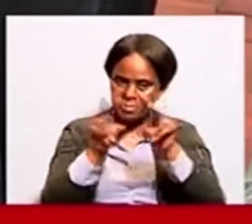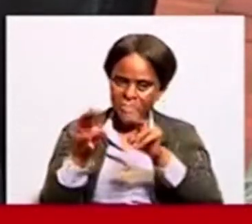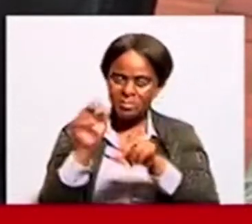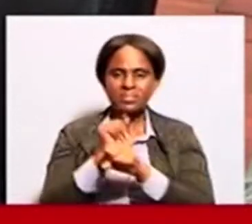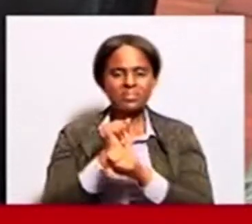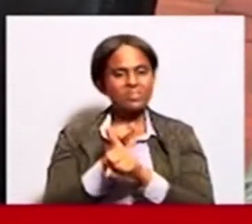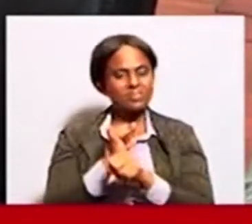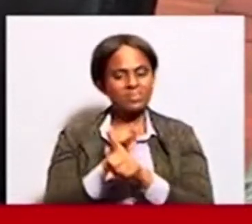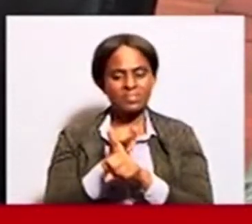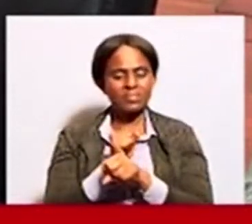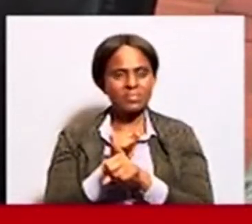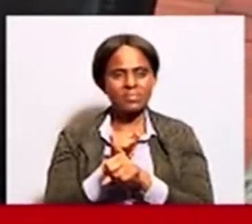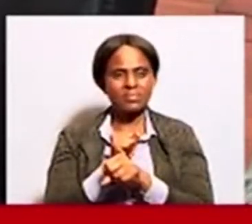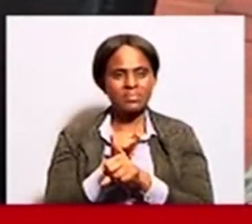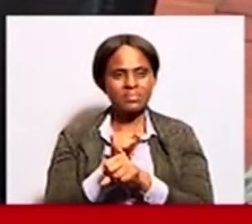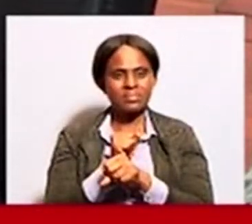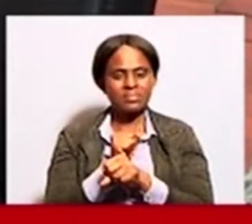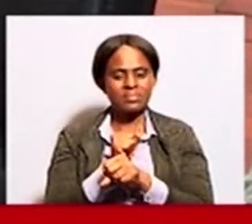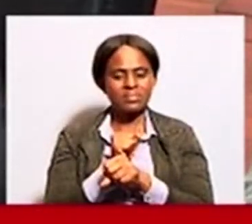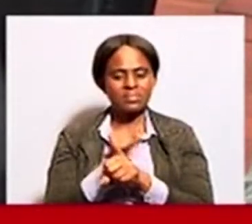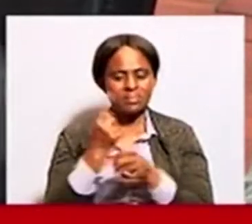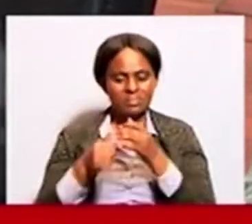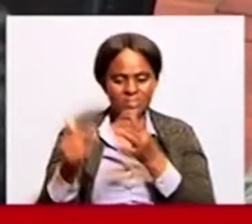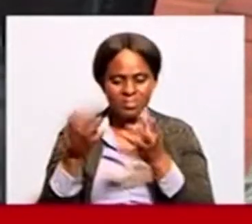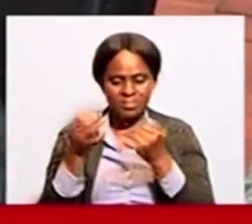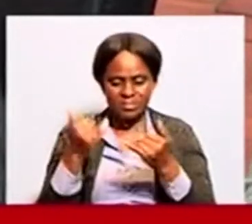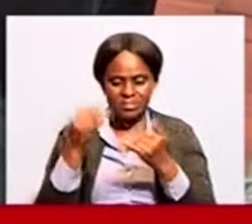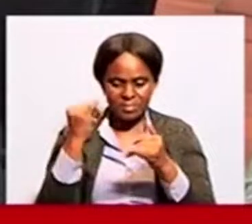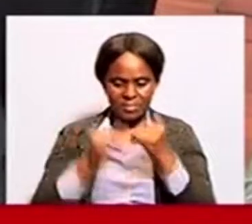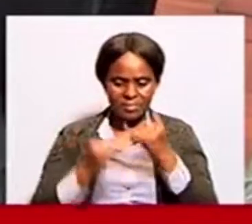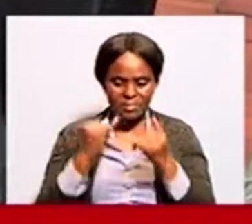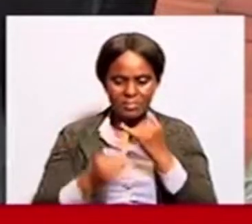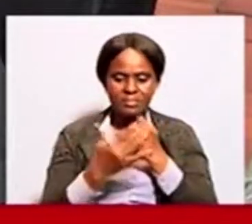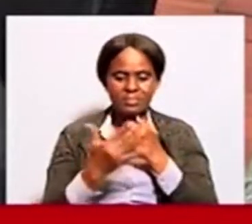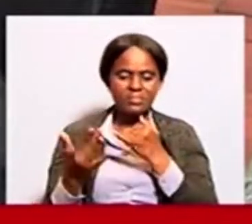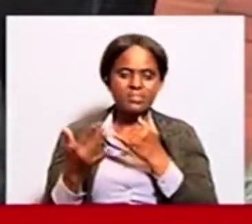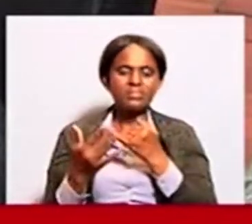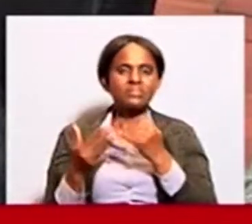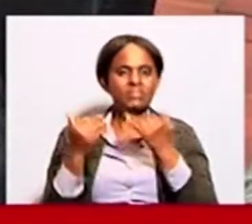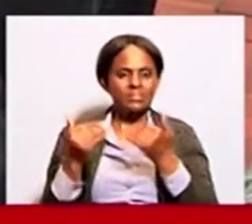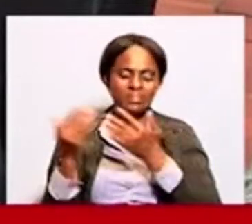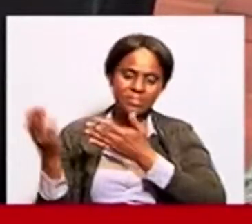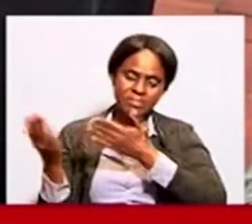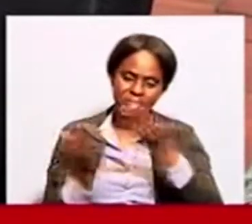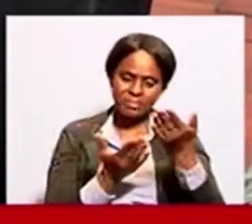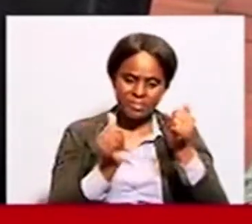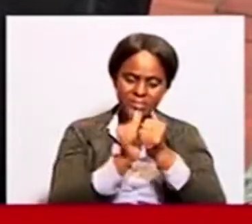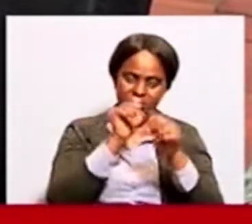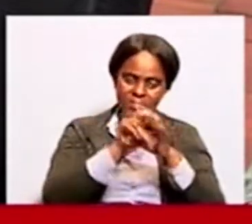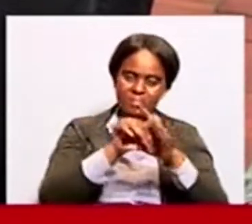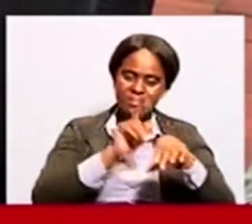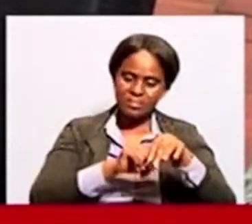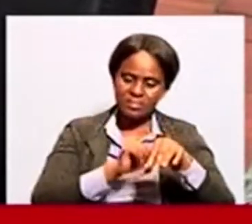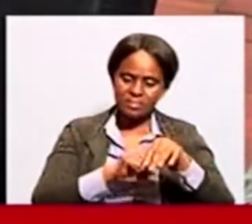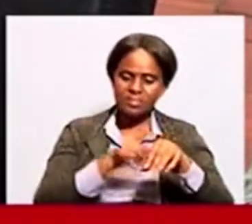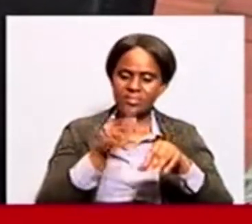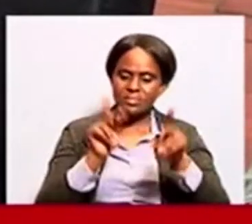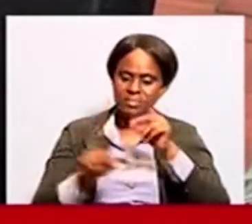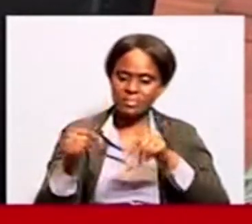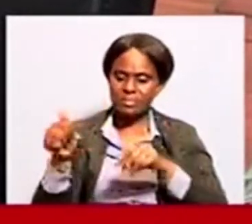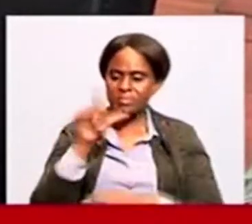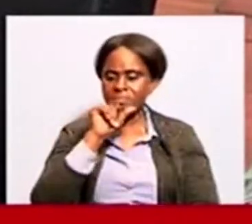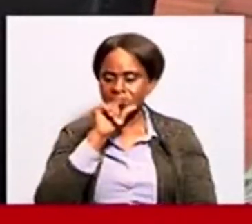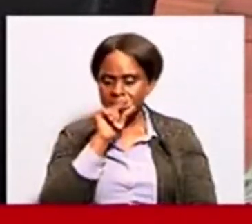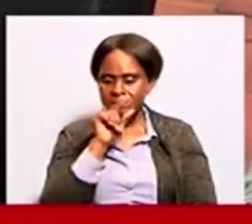flames. What you want is a finished product. It is delivered within the timelines. So the people of